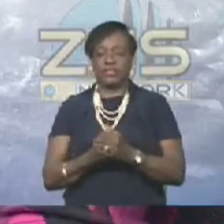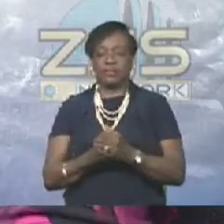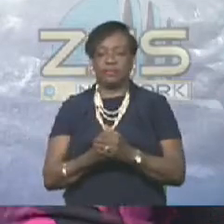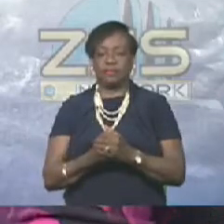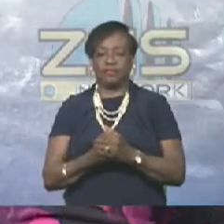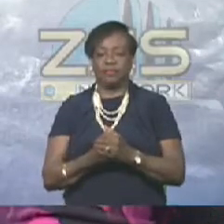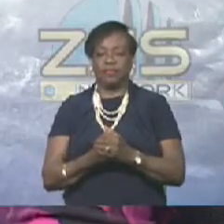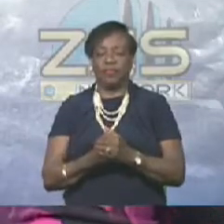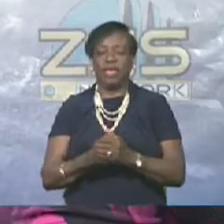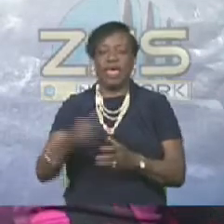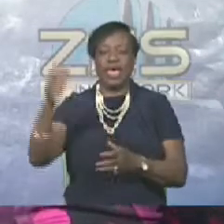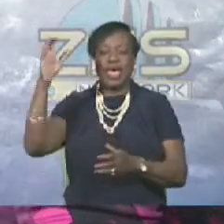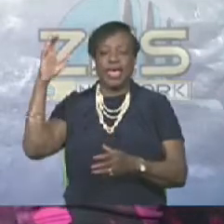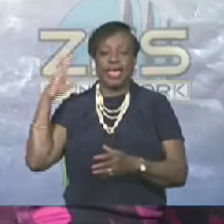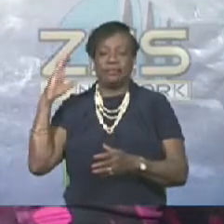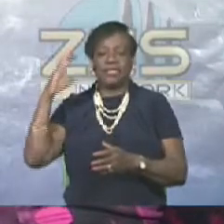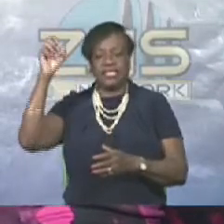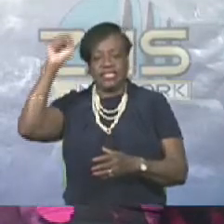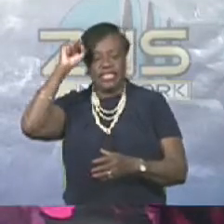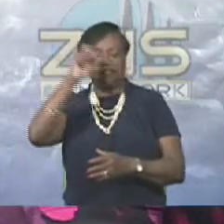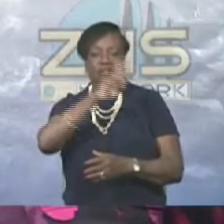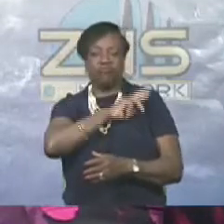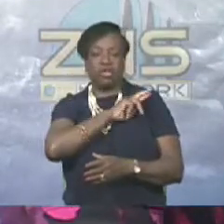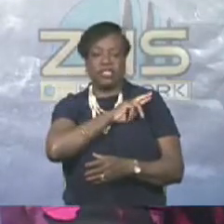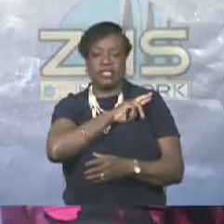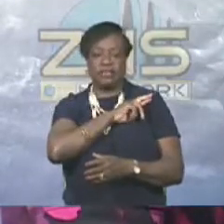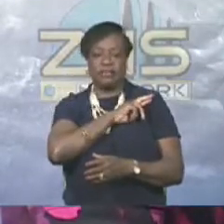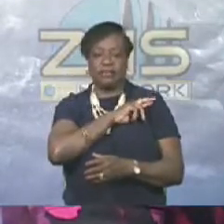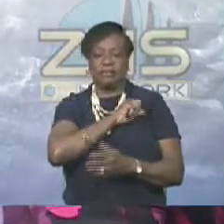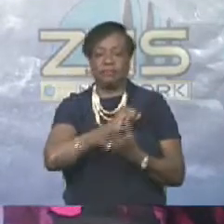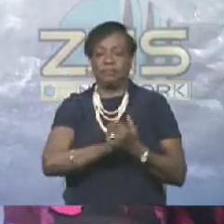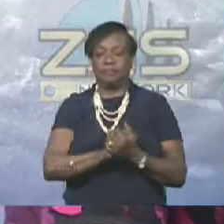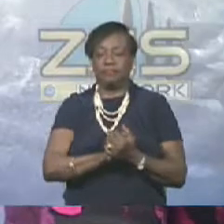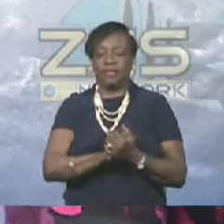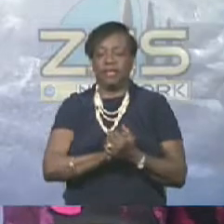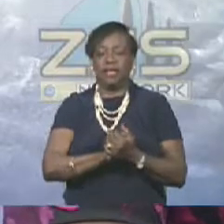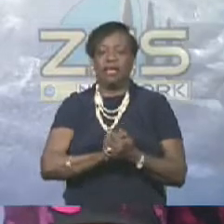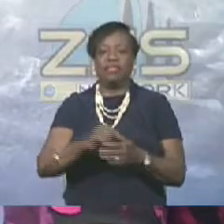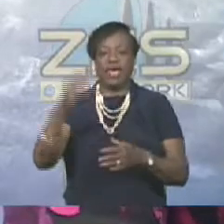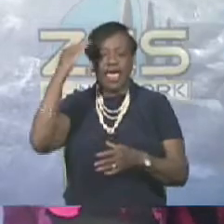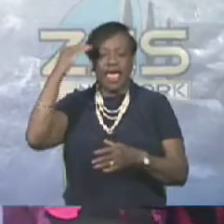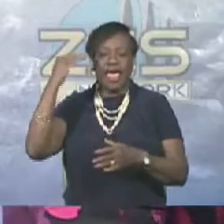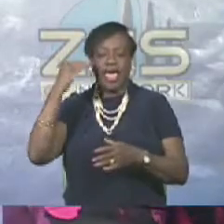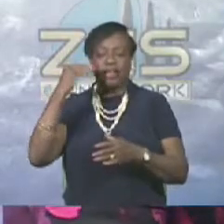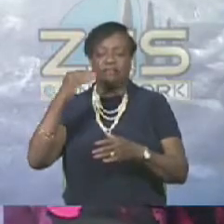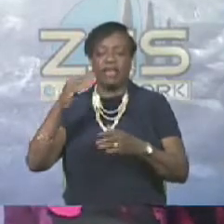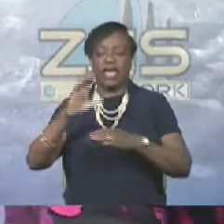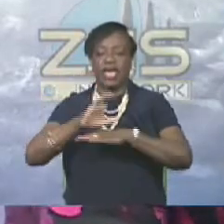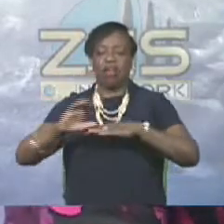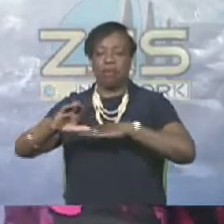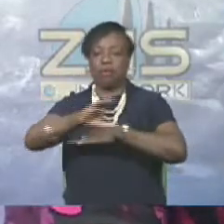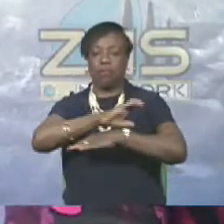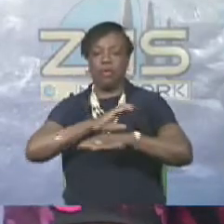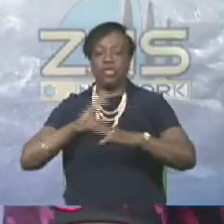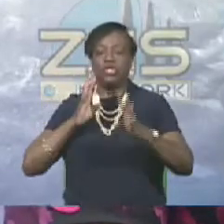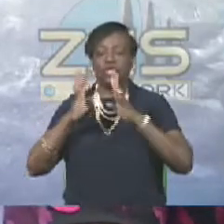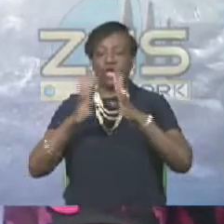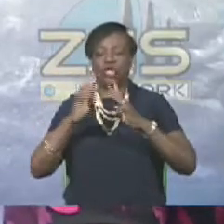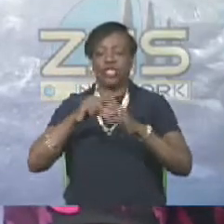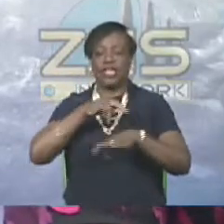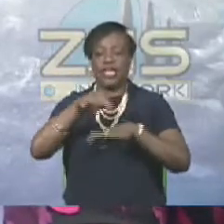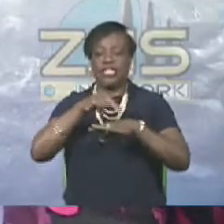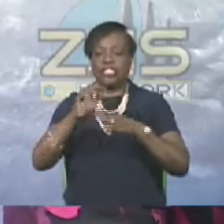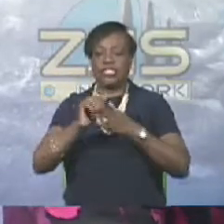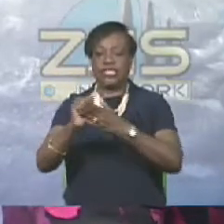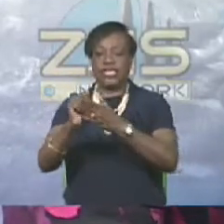Head of Caricom Captain Stephen Russell. Meantime, the head of Caricom discussing with the nation's leader lessons learned following